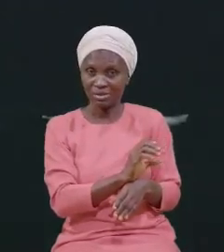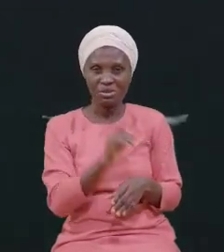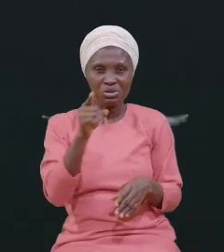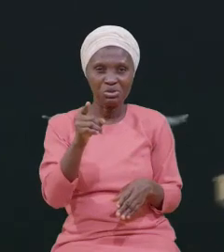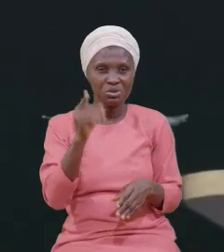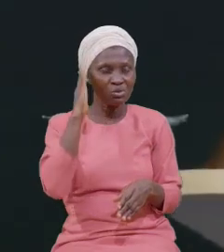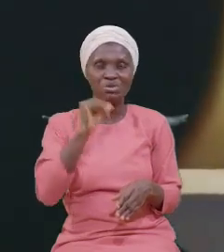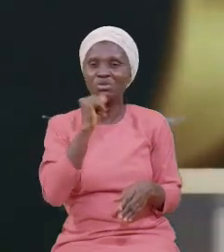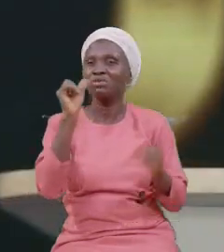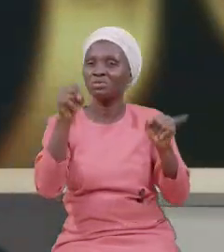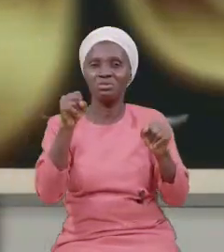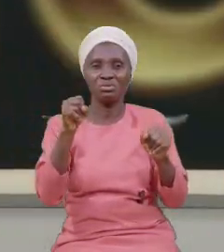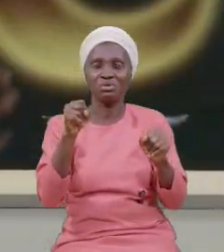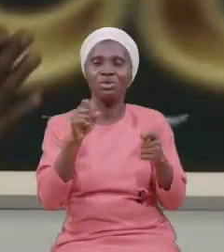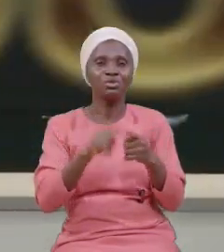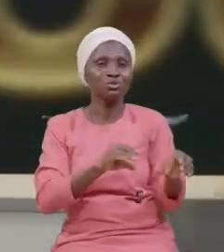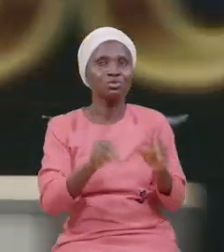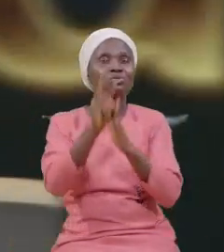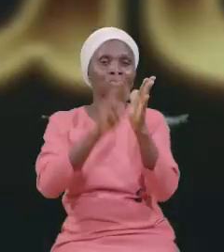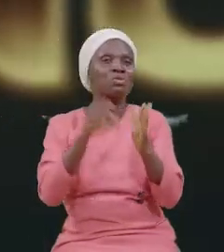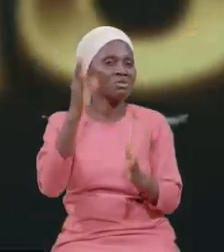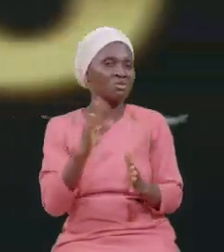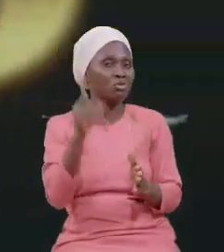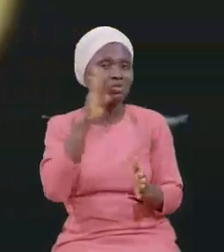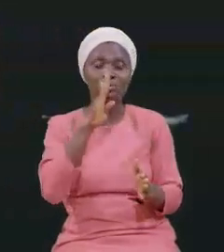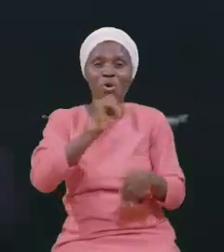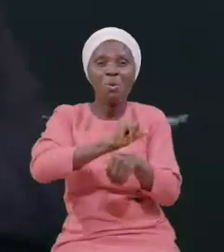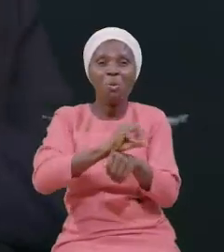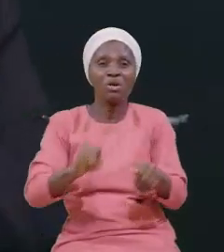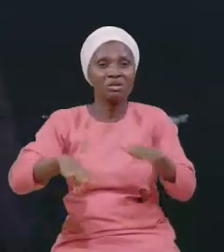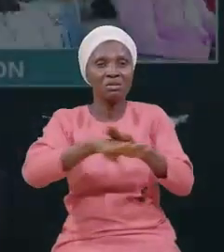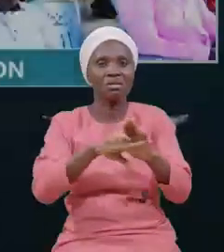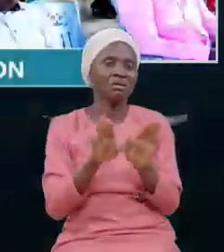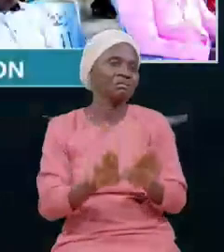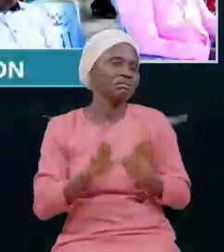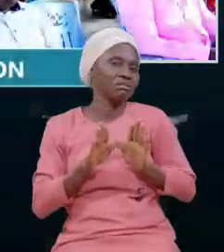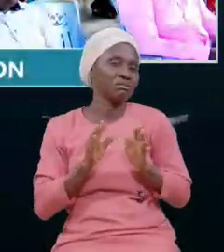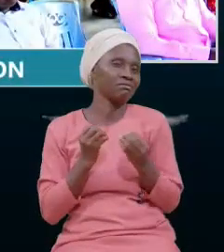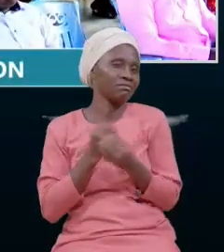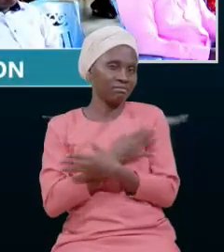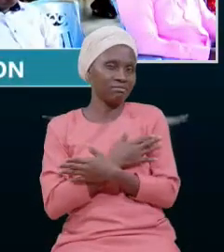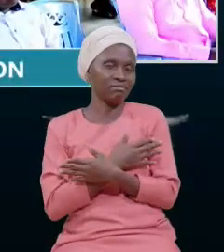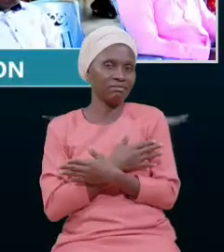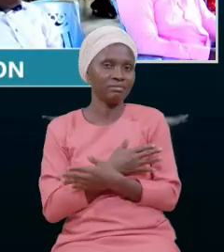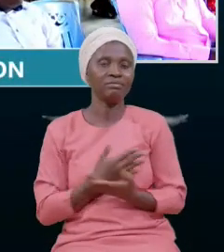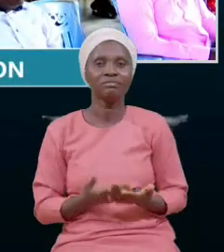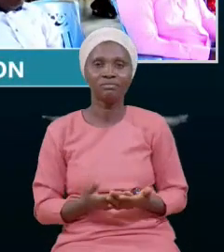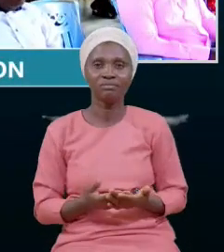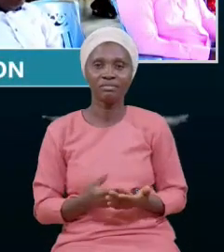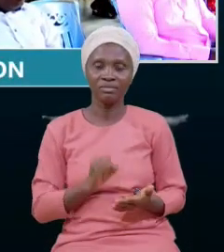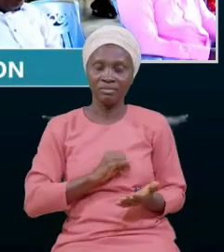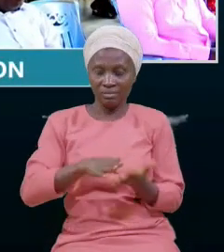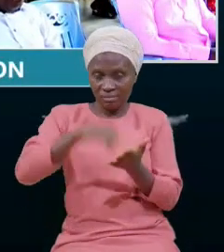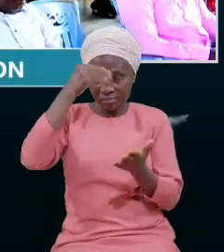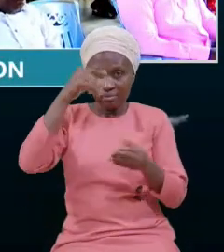You'll be operating under fear. I've learned about Jesus, the all-sufficient Jesus. If I take